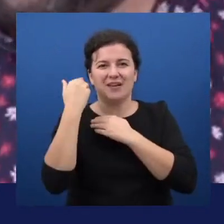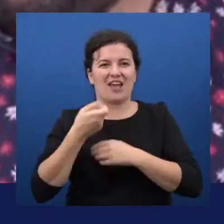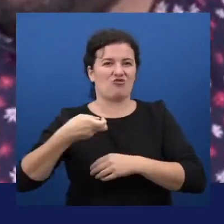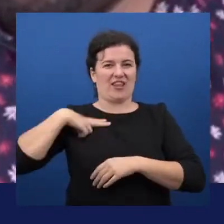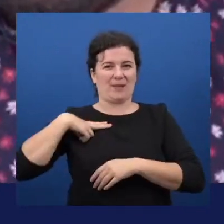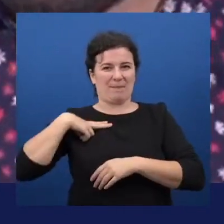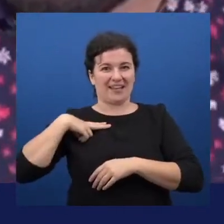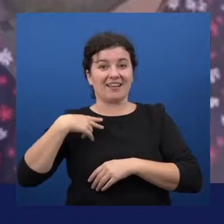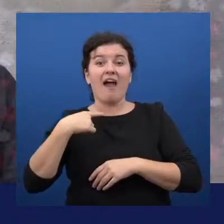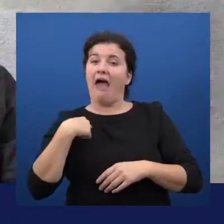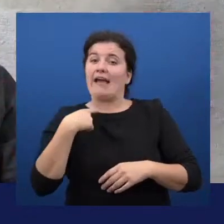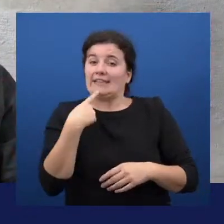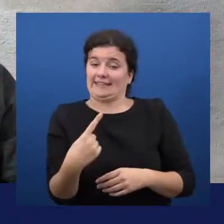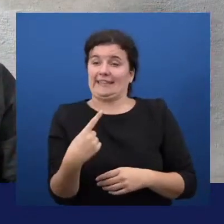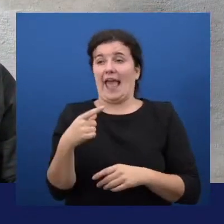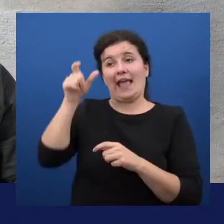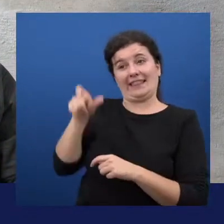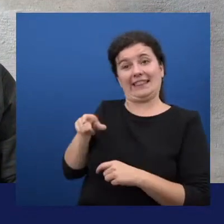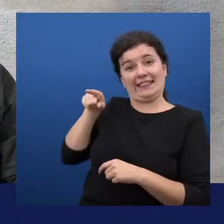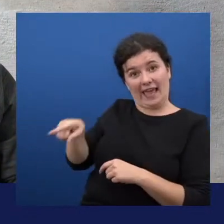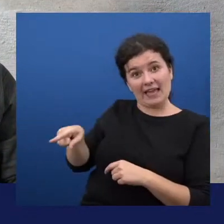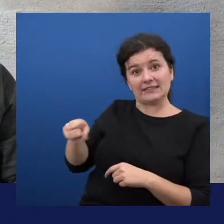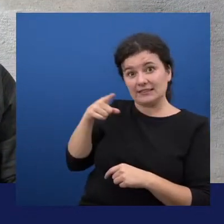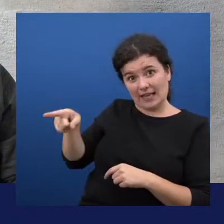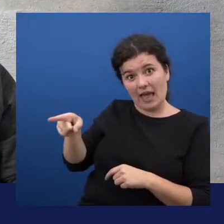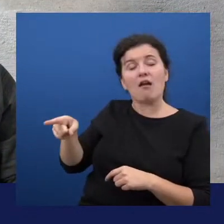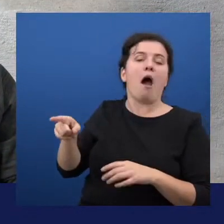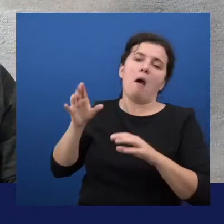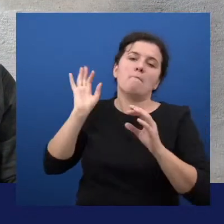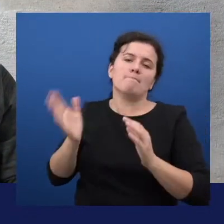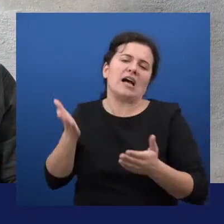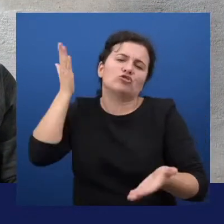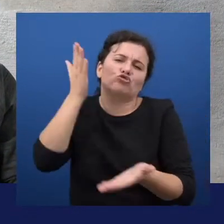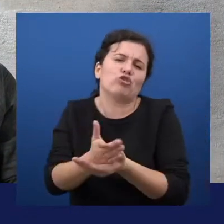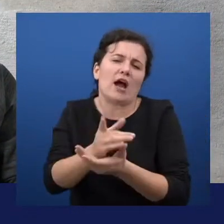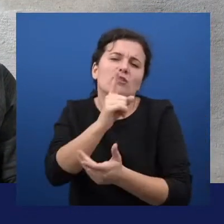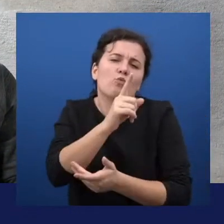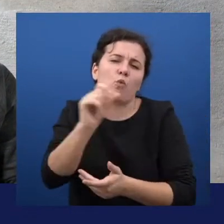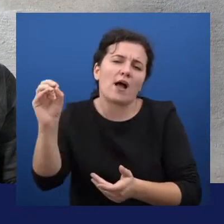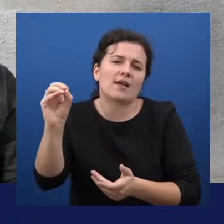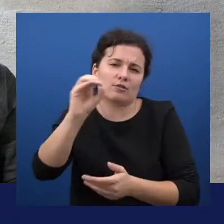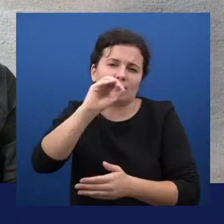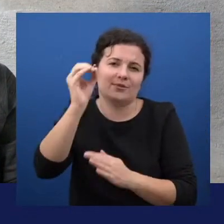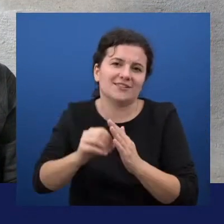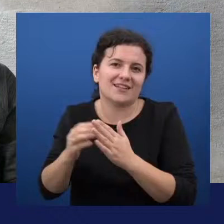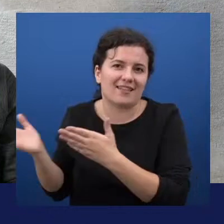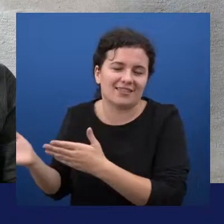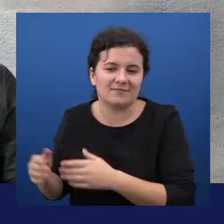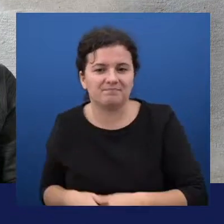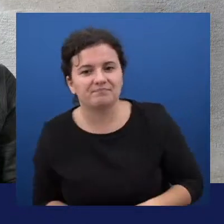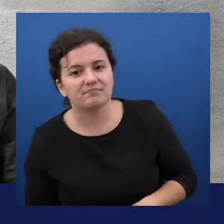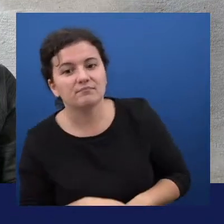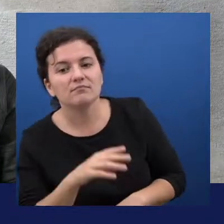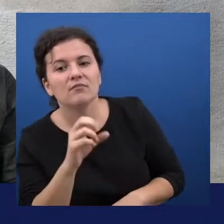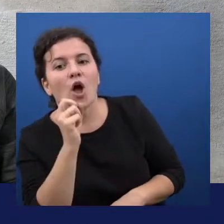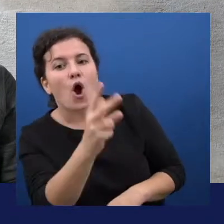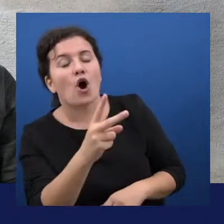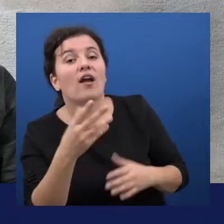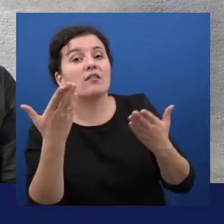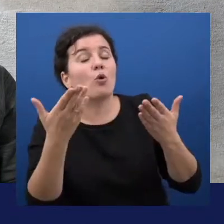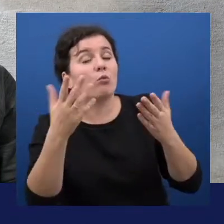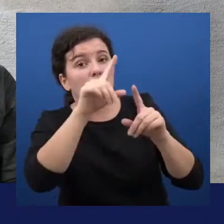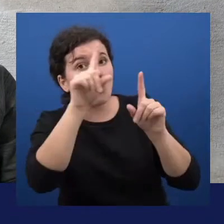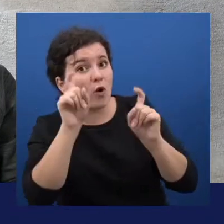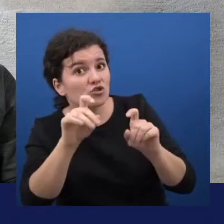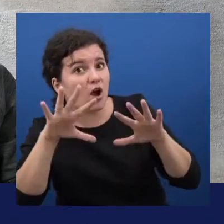AI on a daily basis. How do you, for example, combat bias in your datasets? Yeah, that's a good question. I